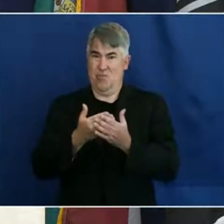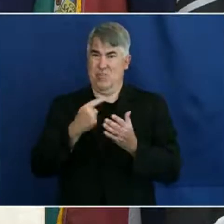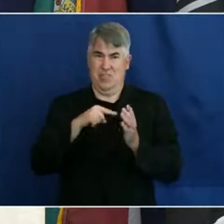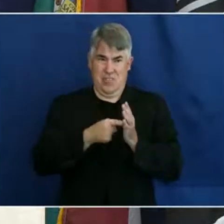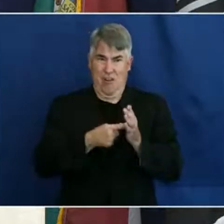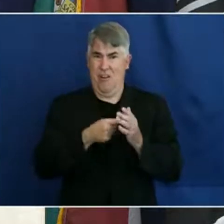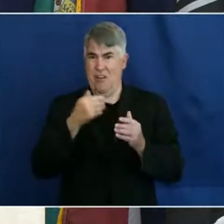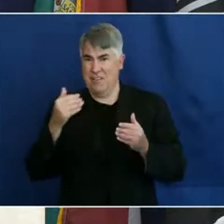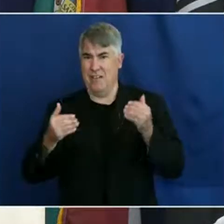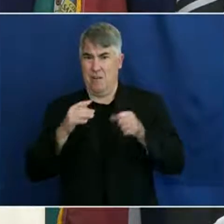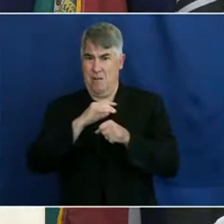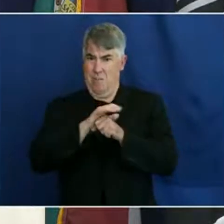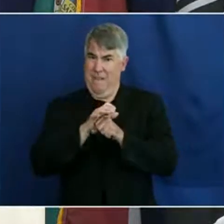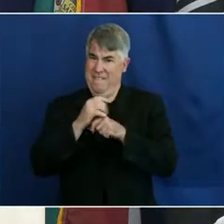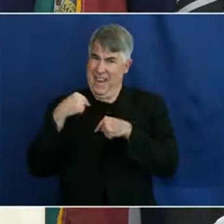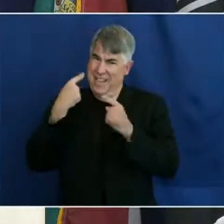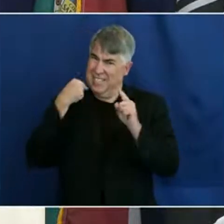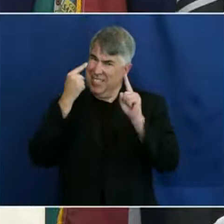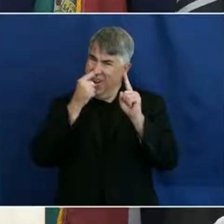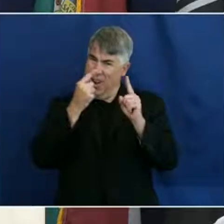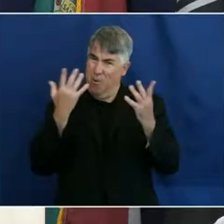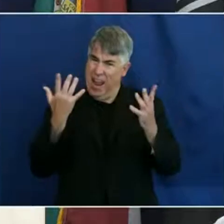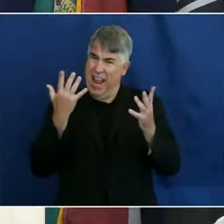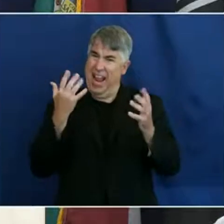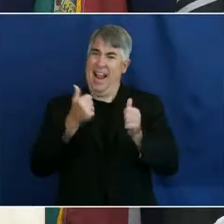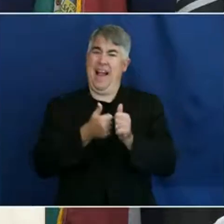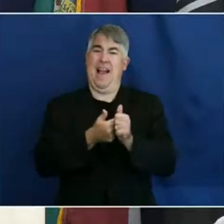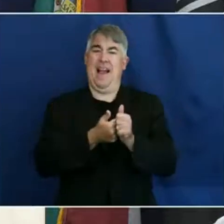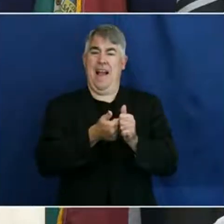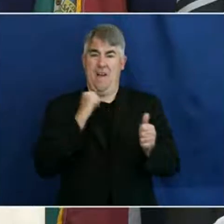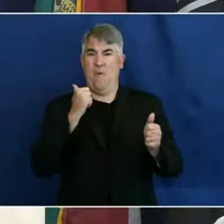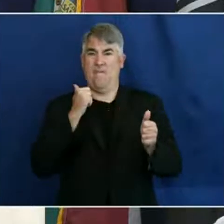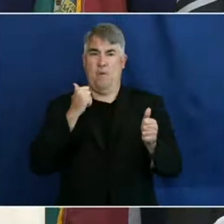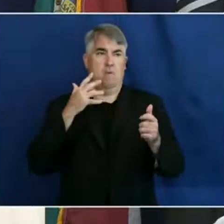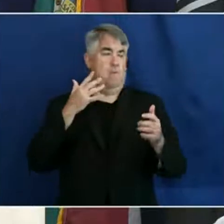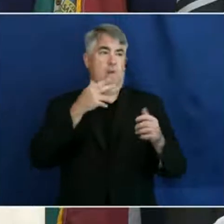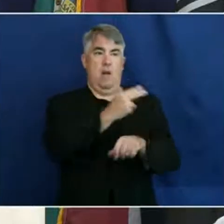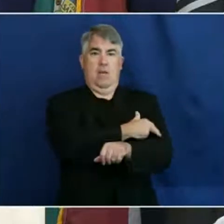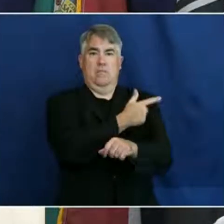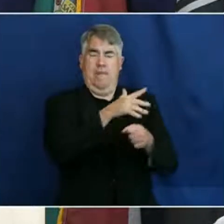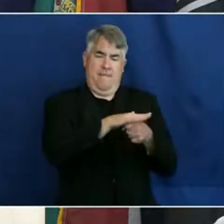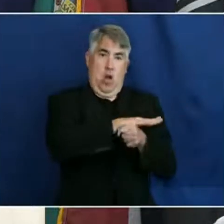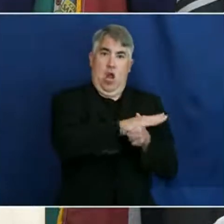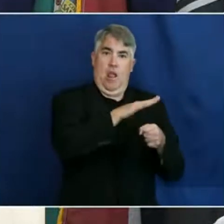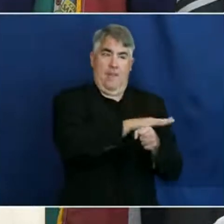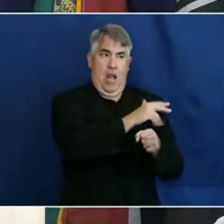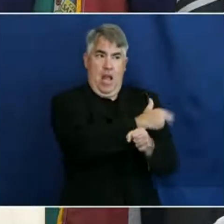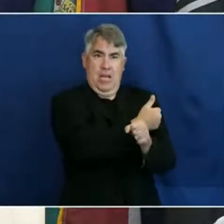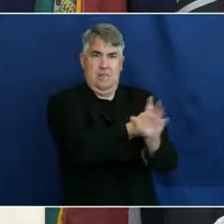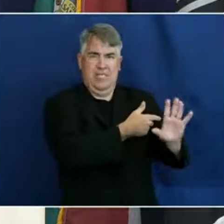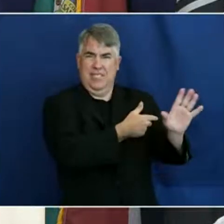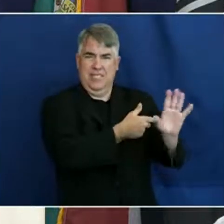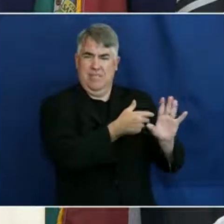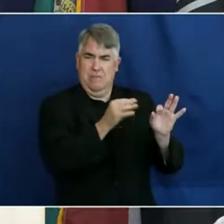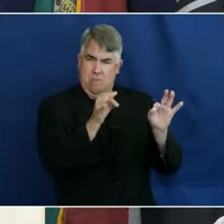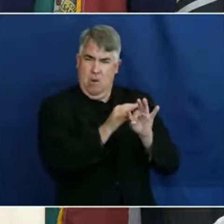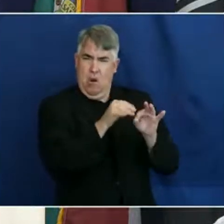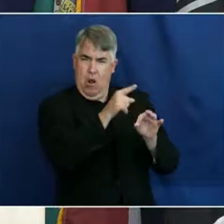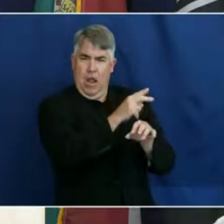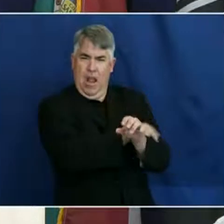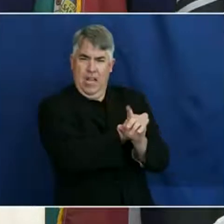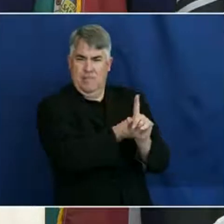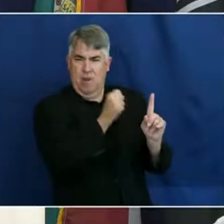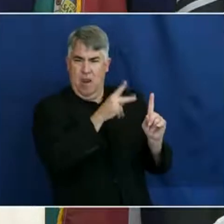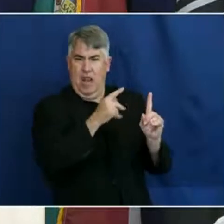aim and intention has been to avoid overwhelming our healthcare system. That was true last March. That was true this March. It's true